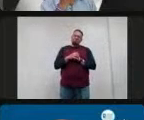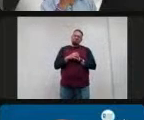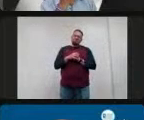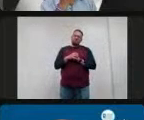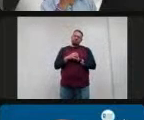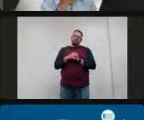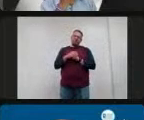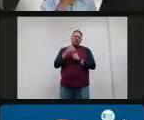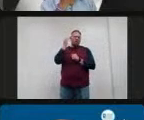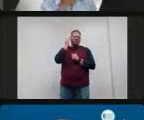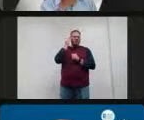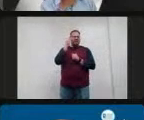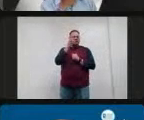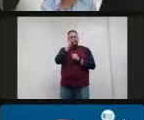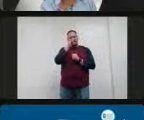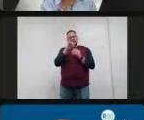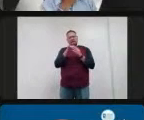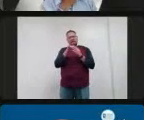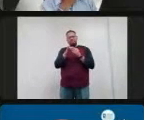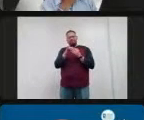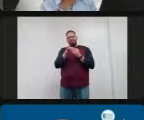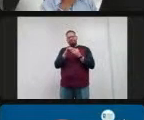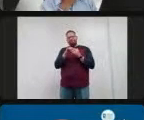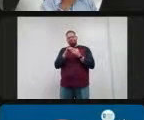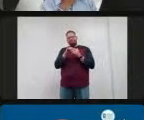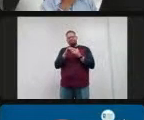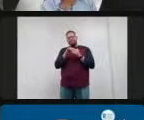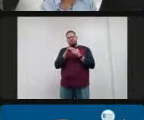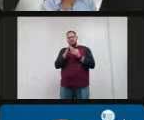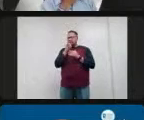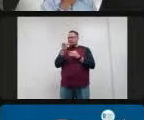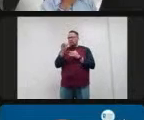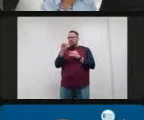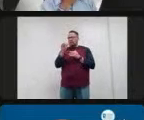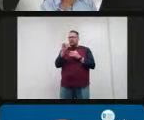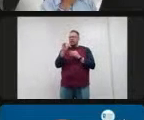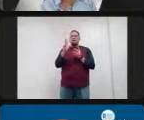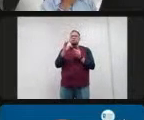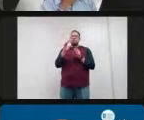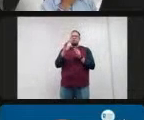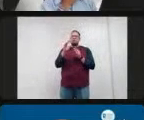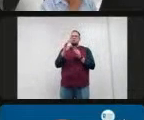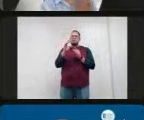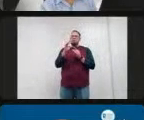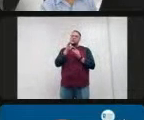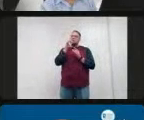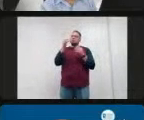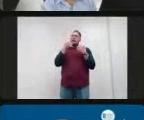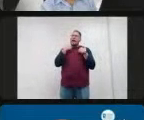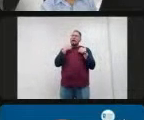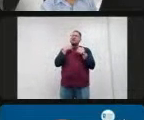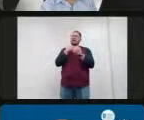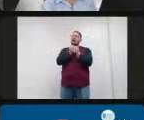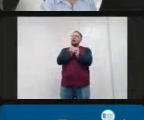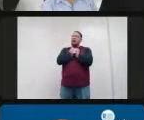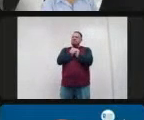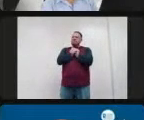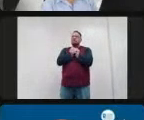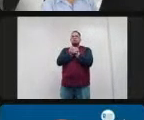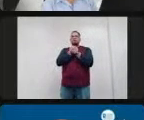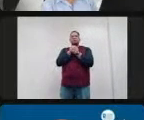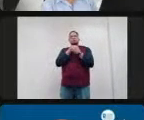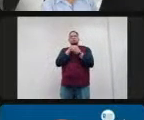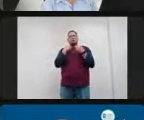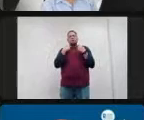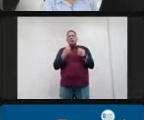cognizant of kids that aren't coming from necessarily like a loving or healthy,